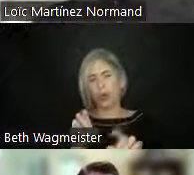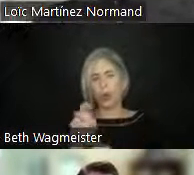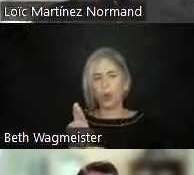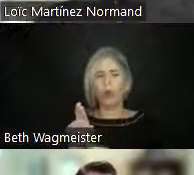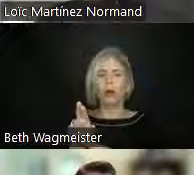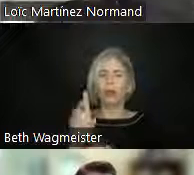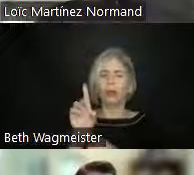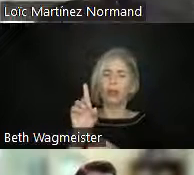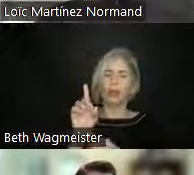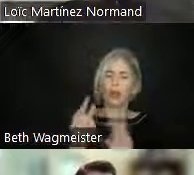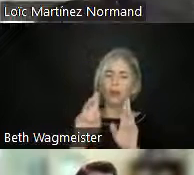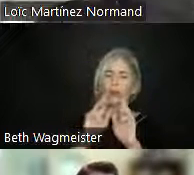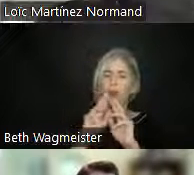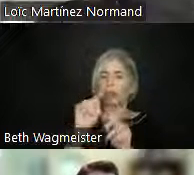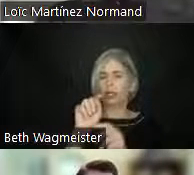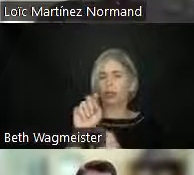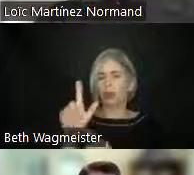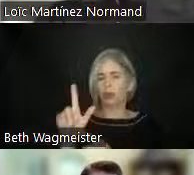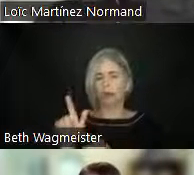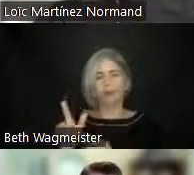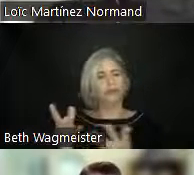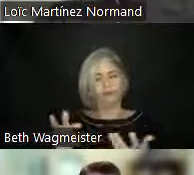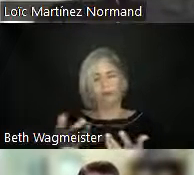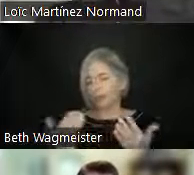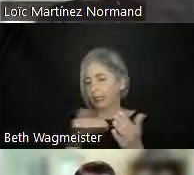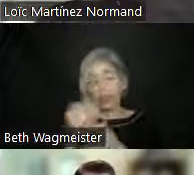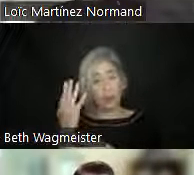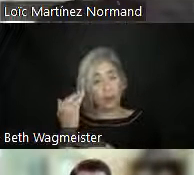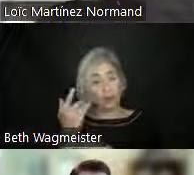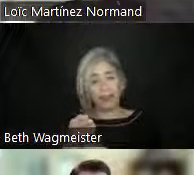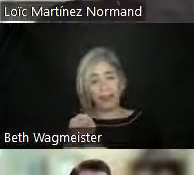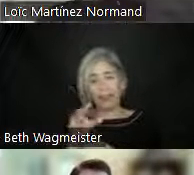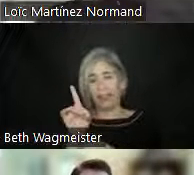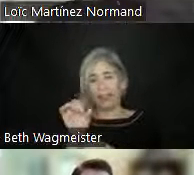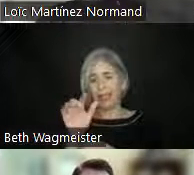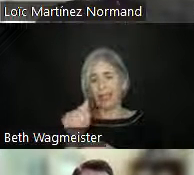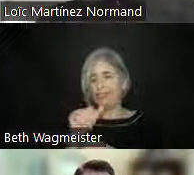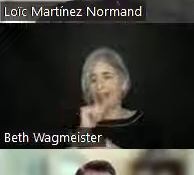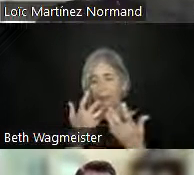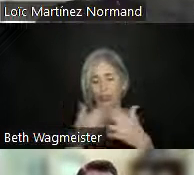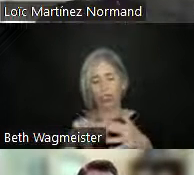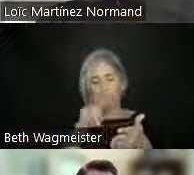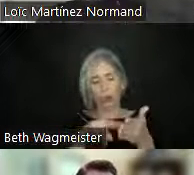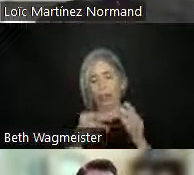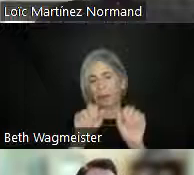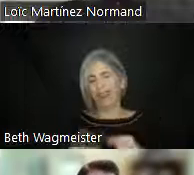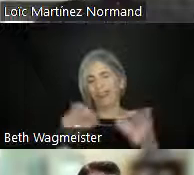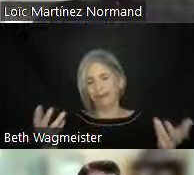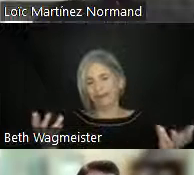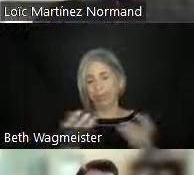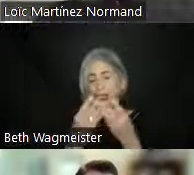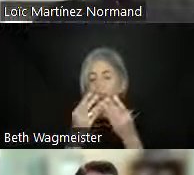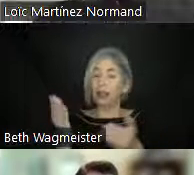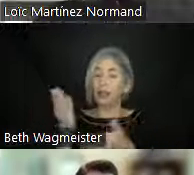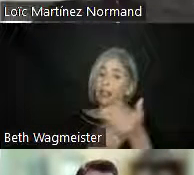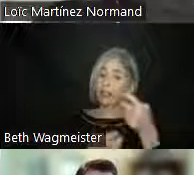tool and related data schema. Again, because the data is not machine readable. So to solve some of these